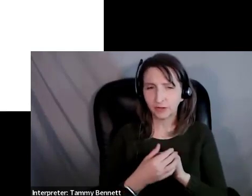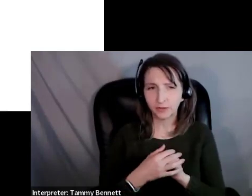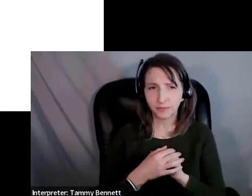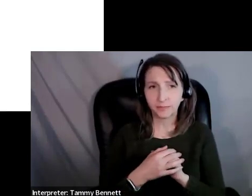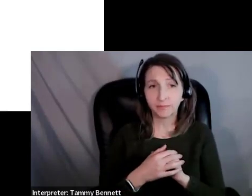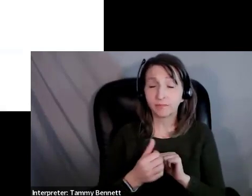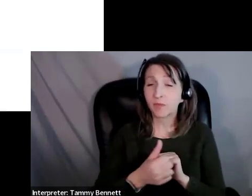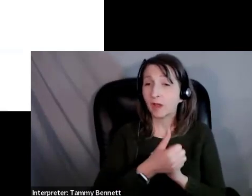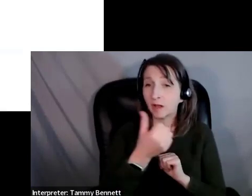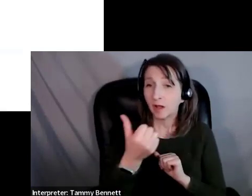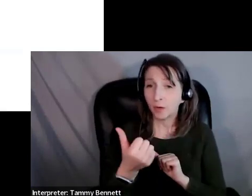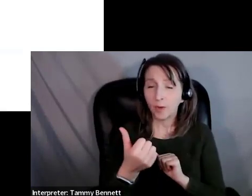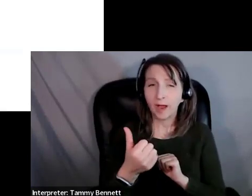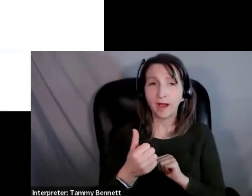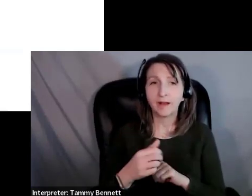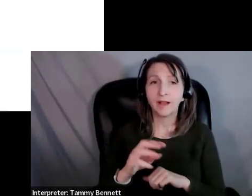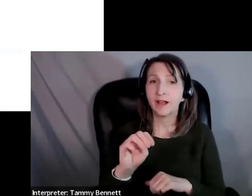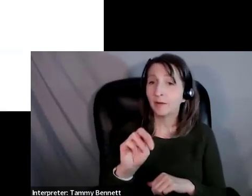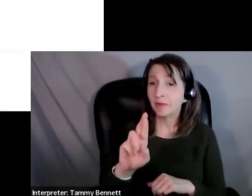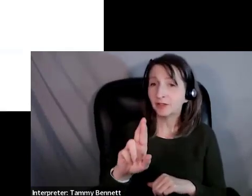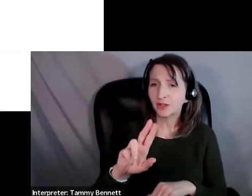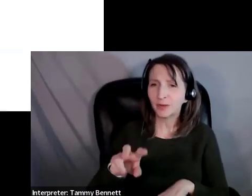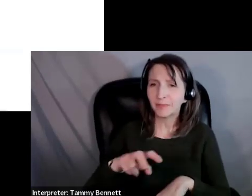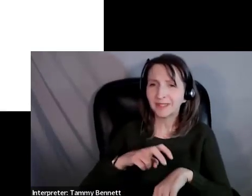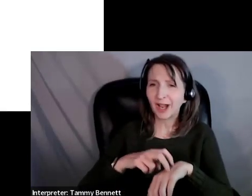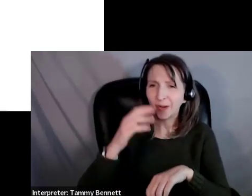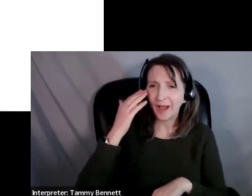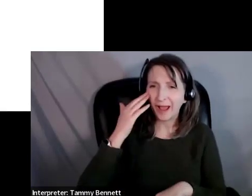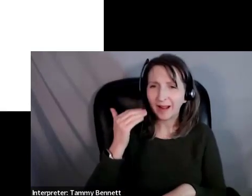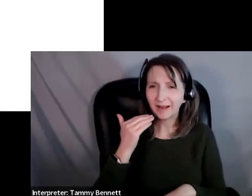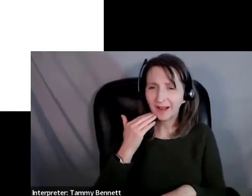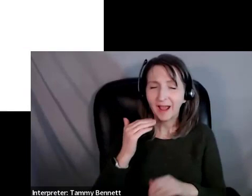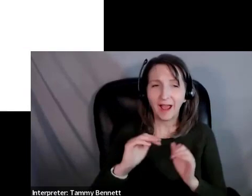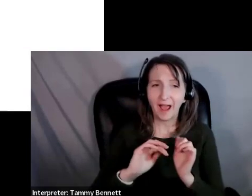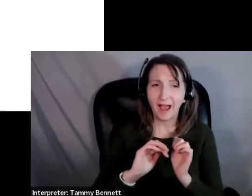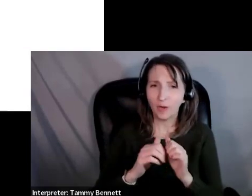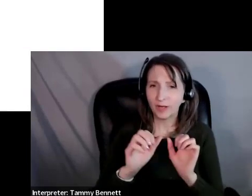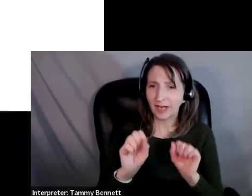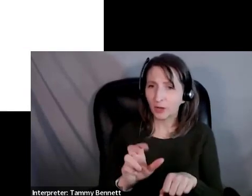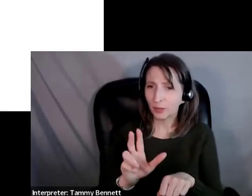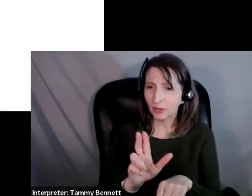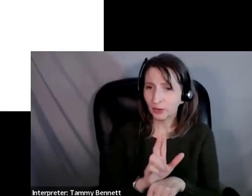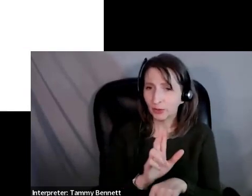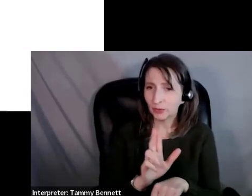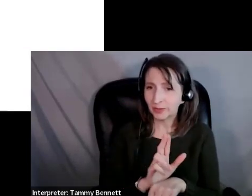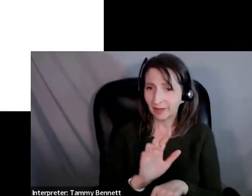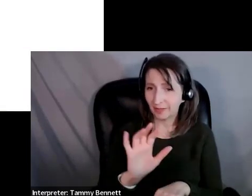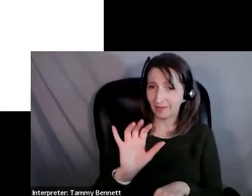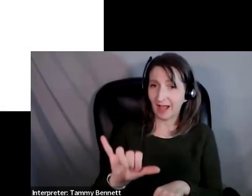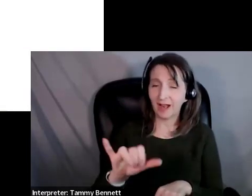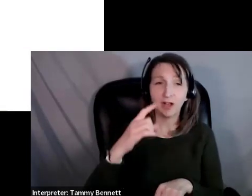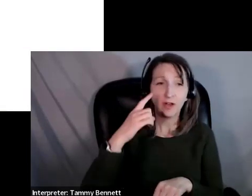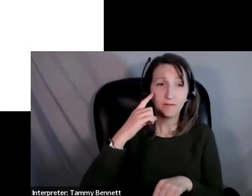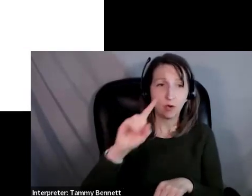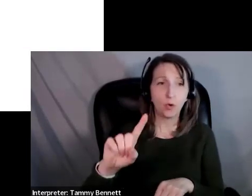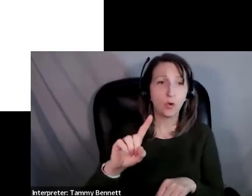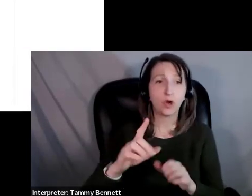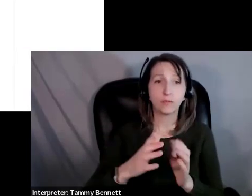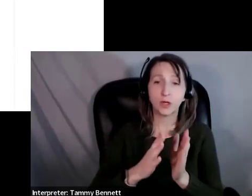So this is during Mr. Potato Head. So how can we using Mr. Potato Head, working on requesting, directing, commenting, refusals, and socialization.